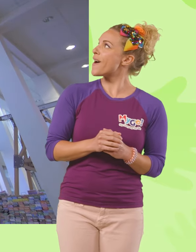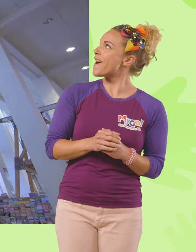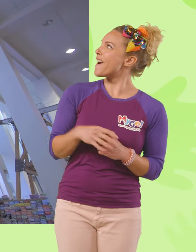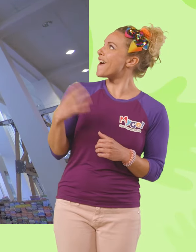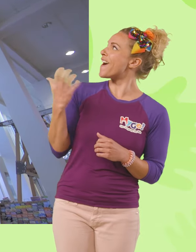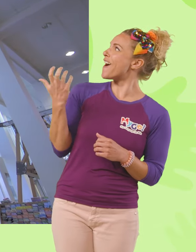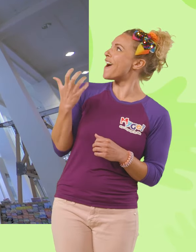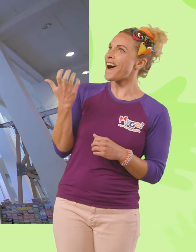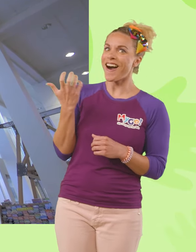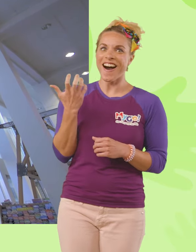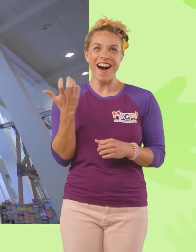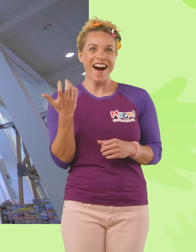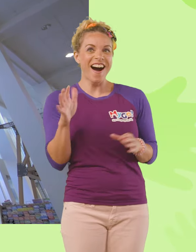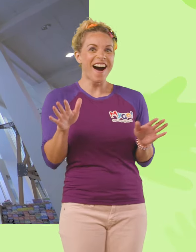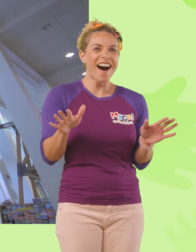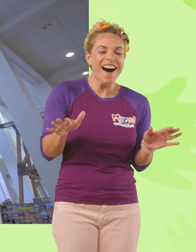Whoa!